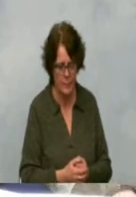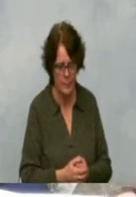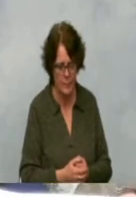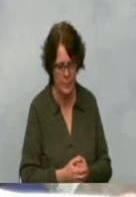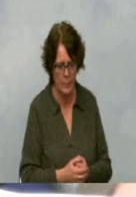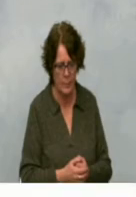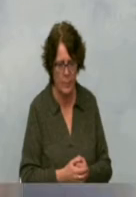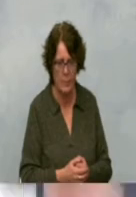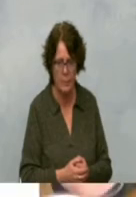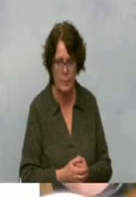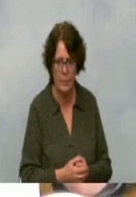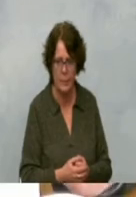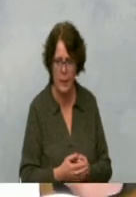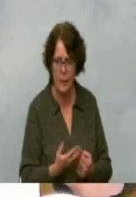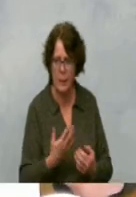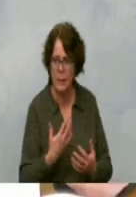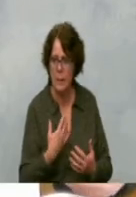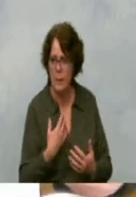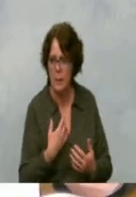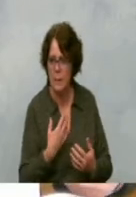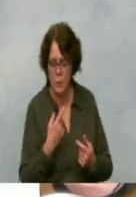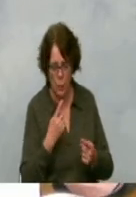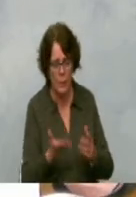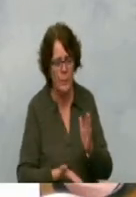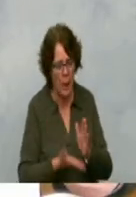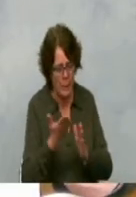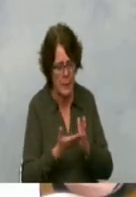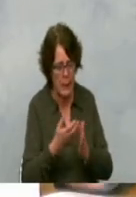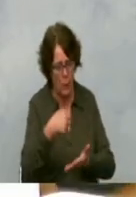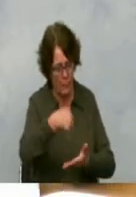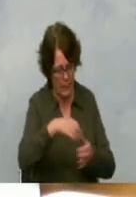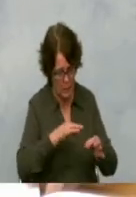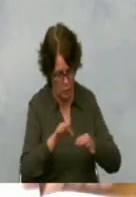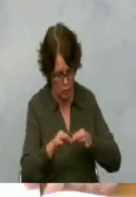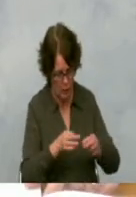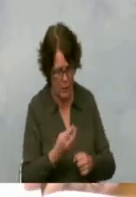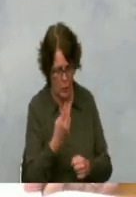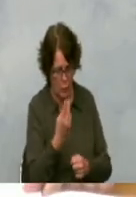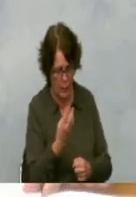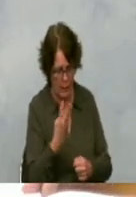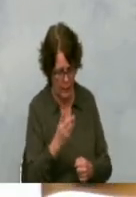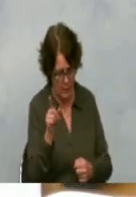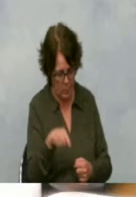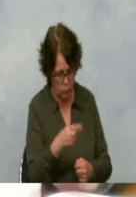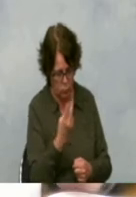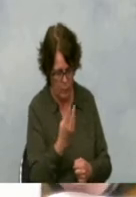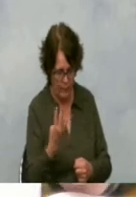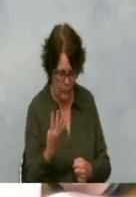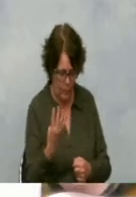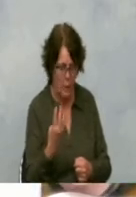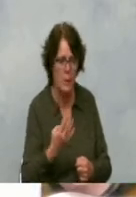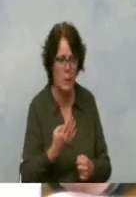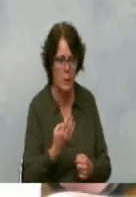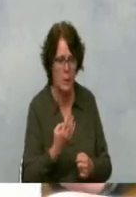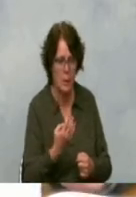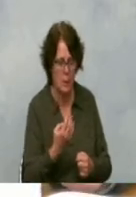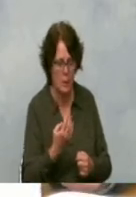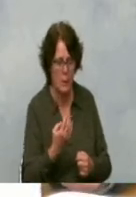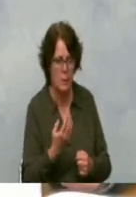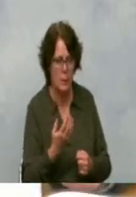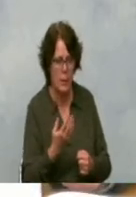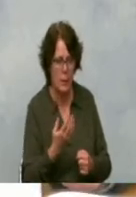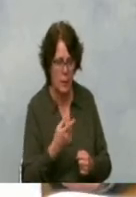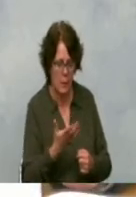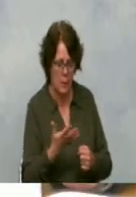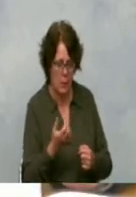Okay, thanks, Provost. So this is an update on the budget strategy for 23-24. And given that